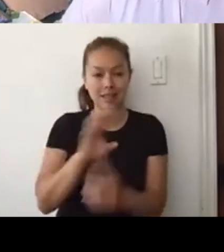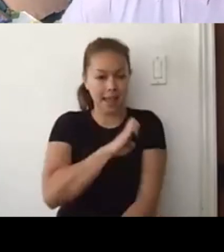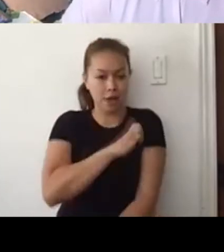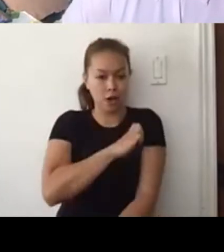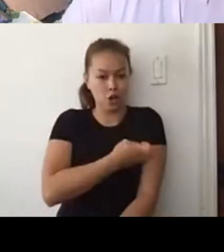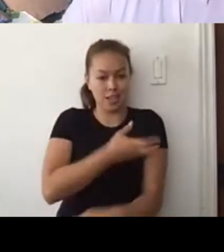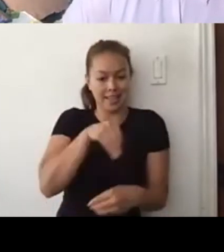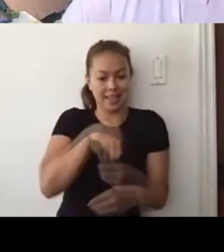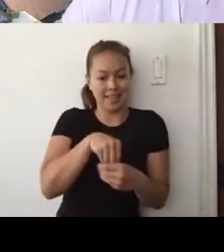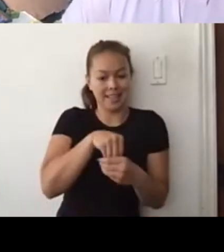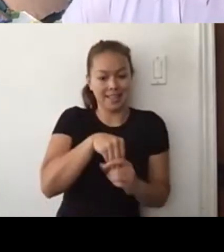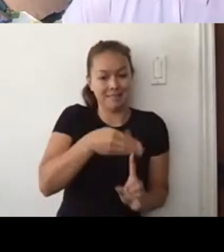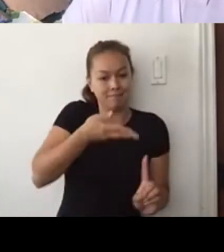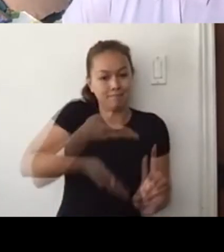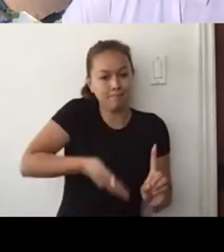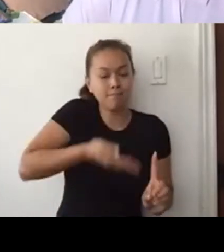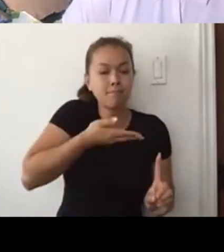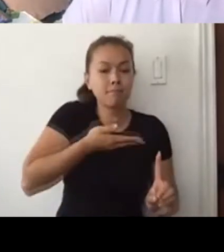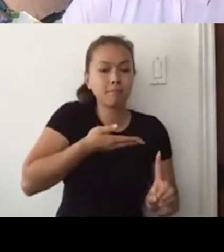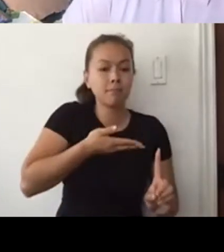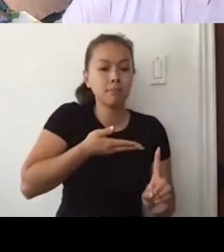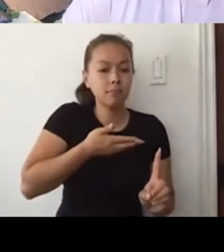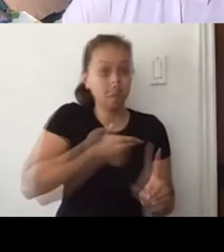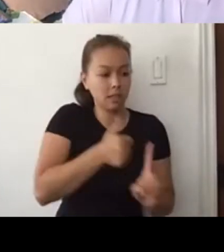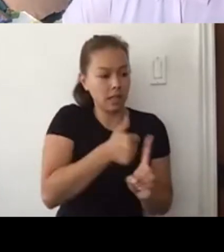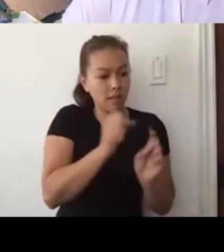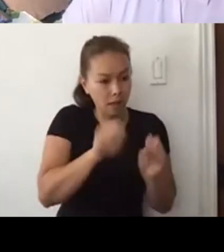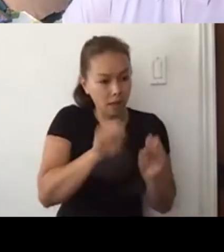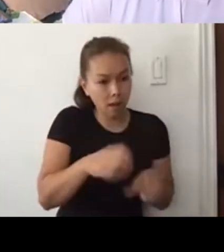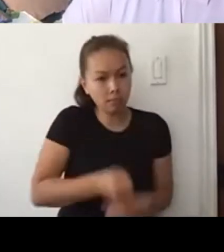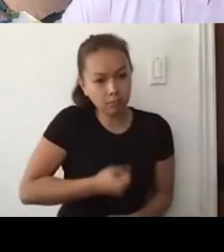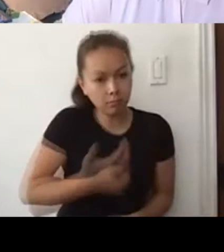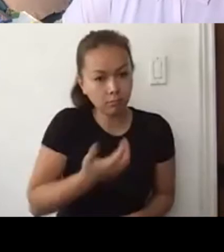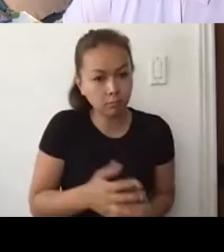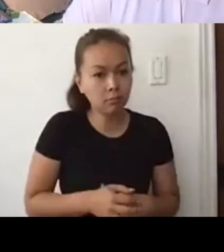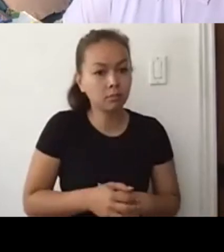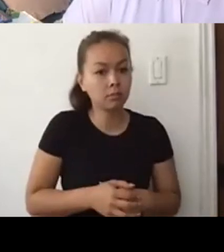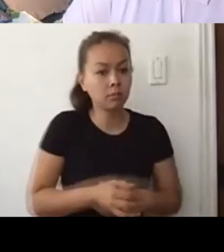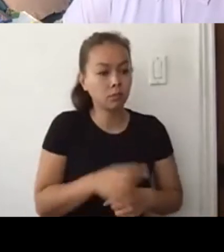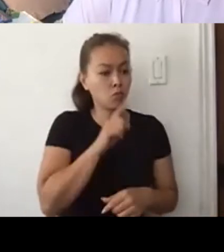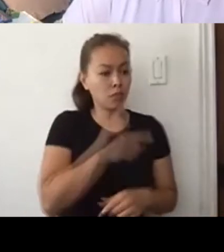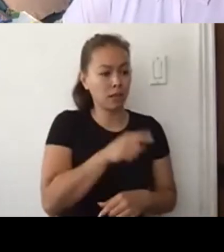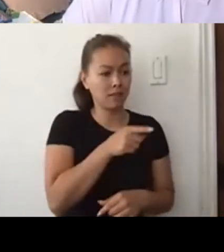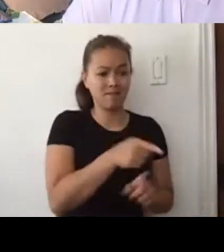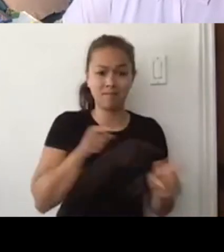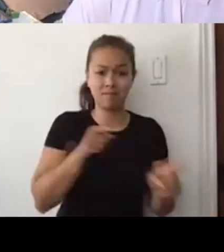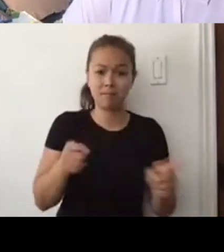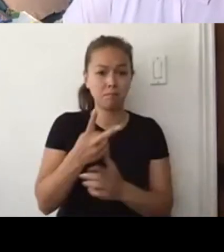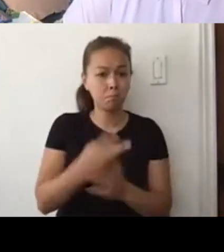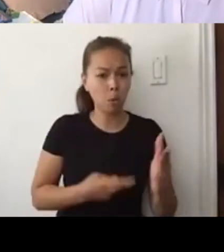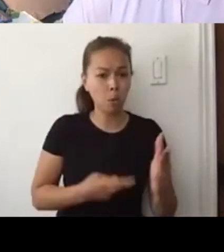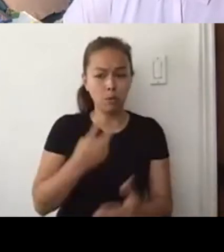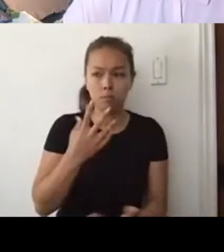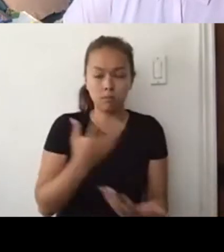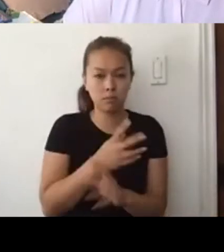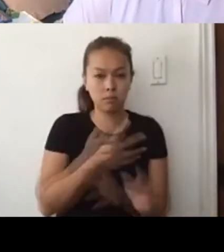beautiful. Toxic masculinity is when we can start having a conversation about what's dangerous. But